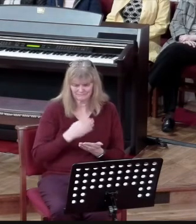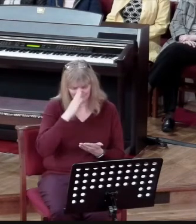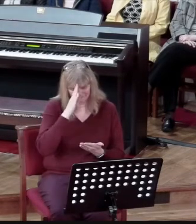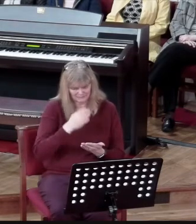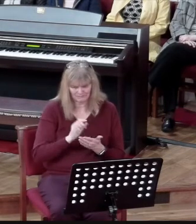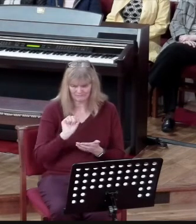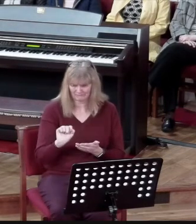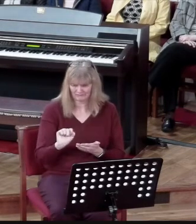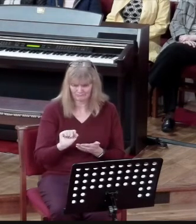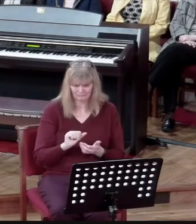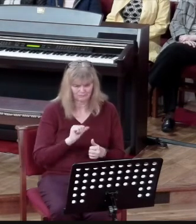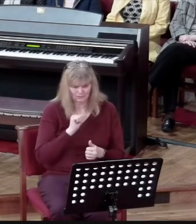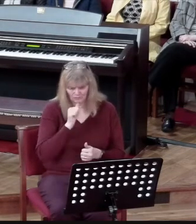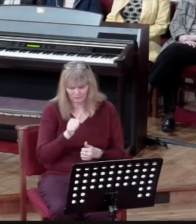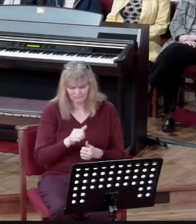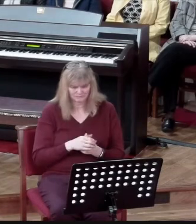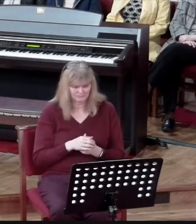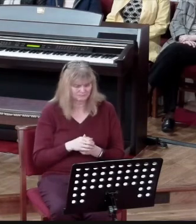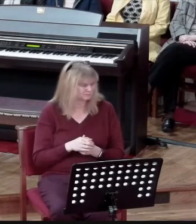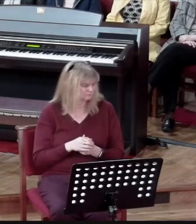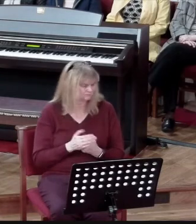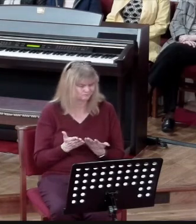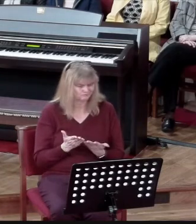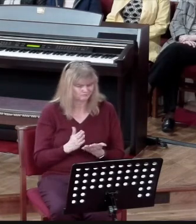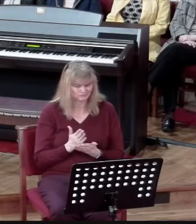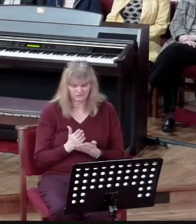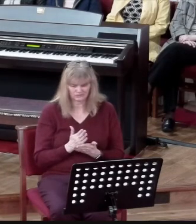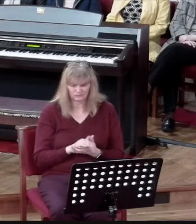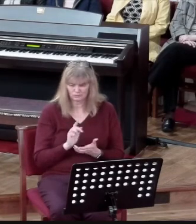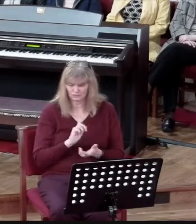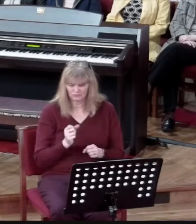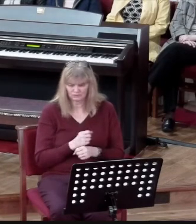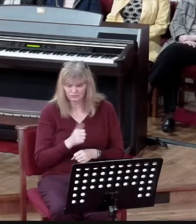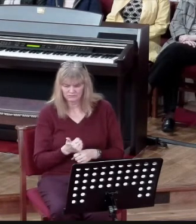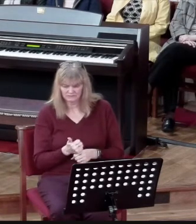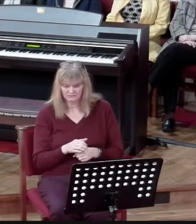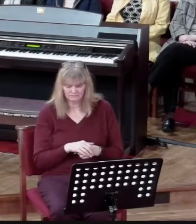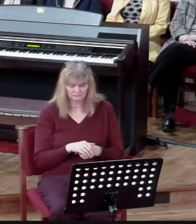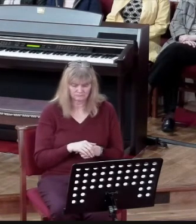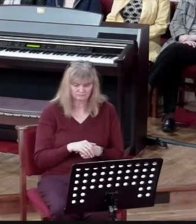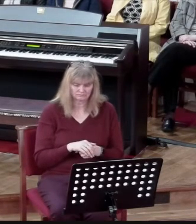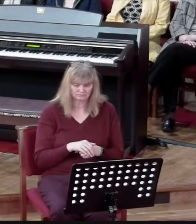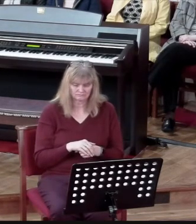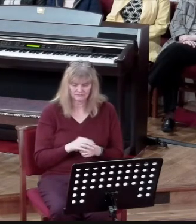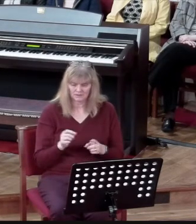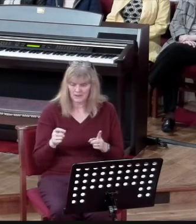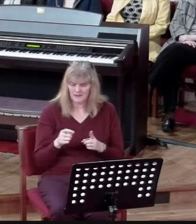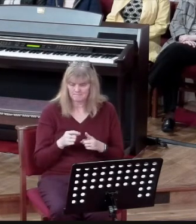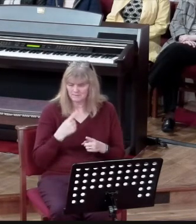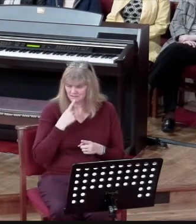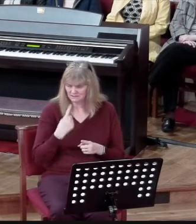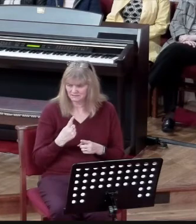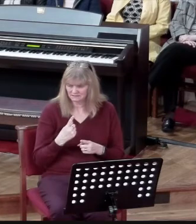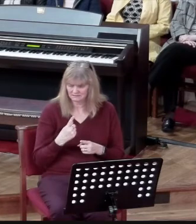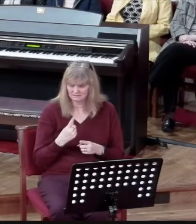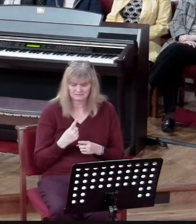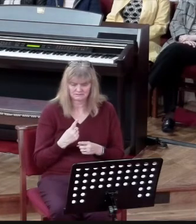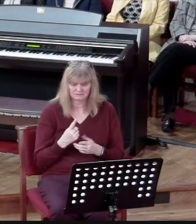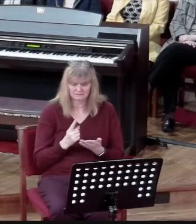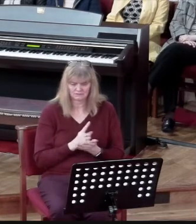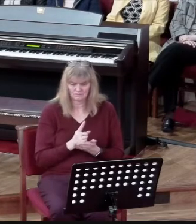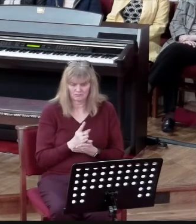what follows from this and that discussion between Jesus and Peter on the beach, Peter says, "What about him?